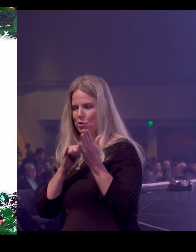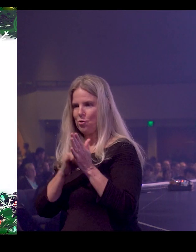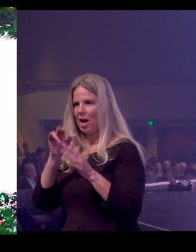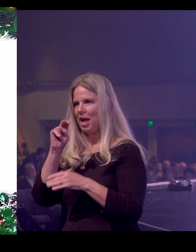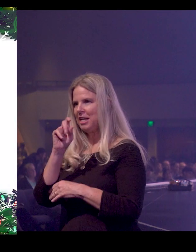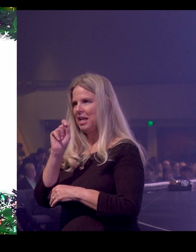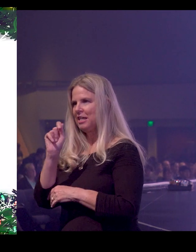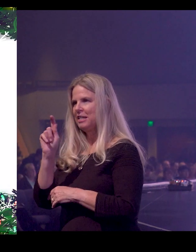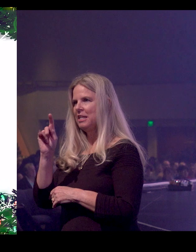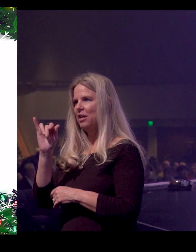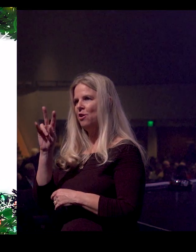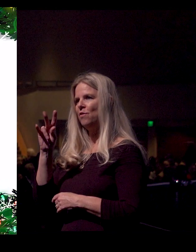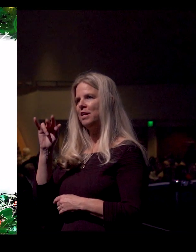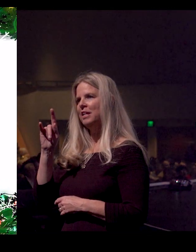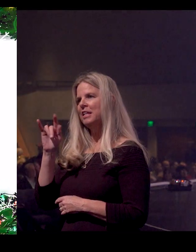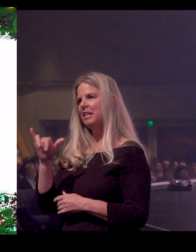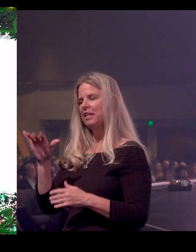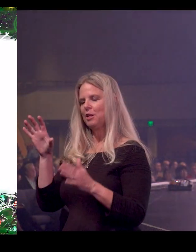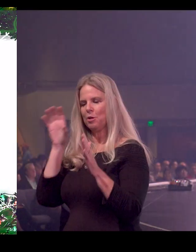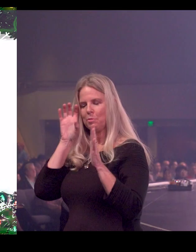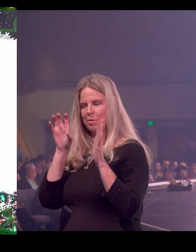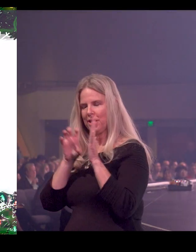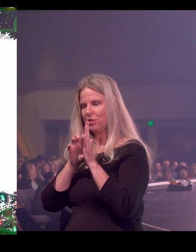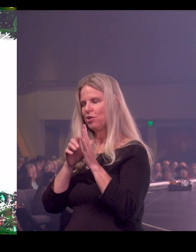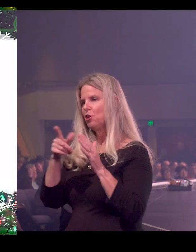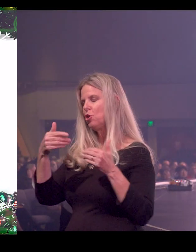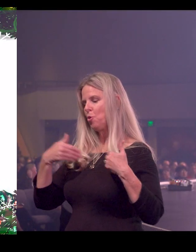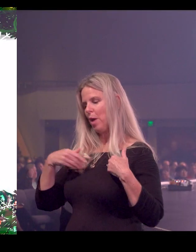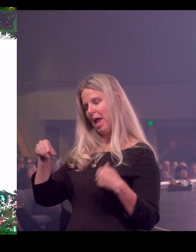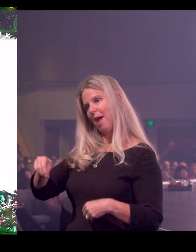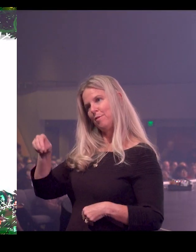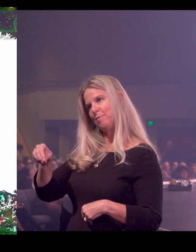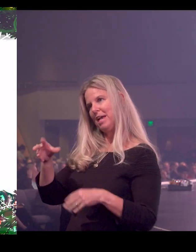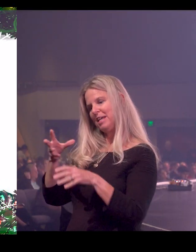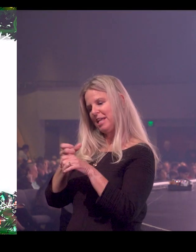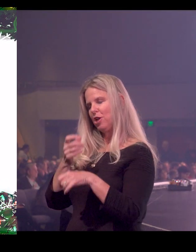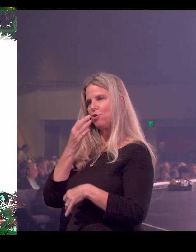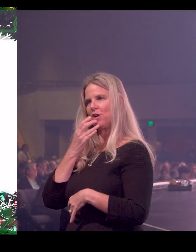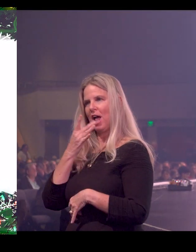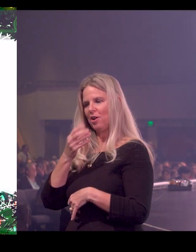take your crayons and your paper out of that bag and get ready to draw.